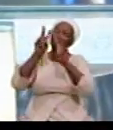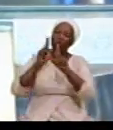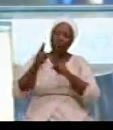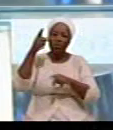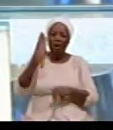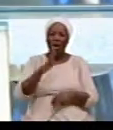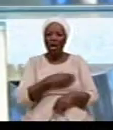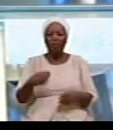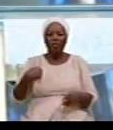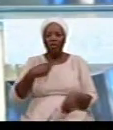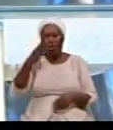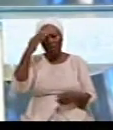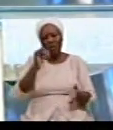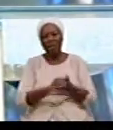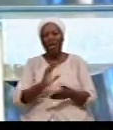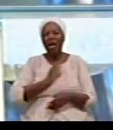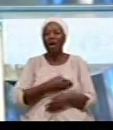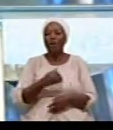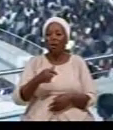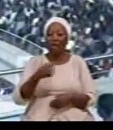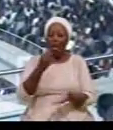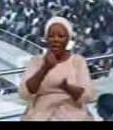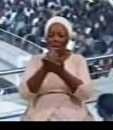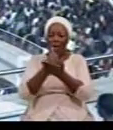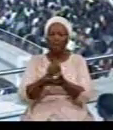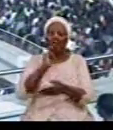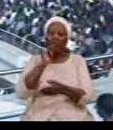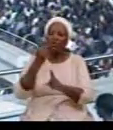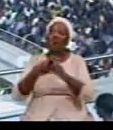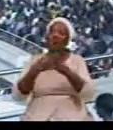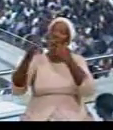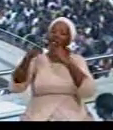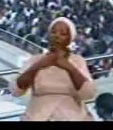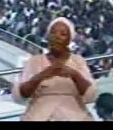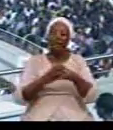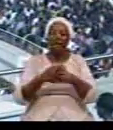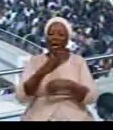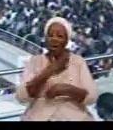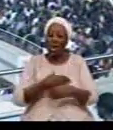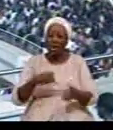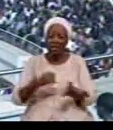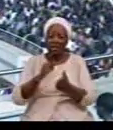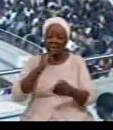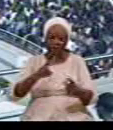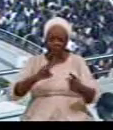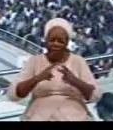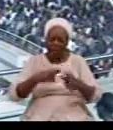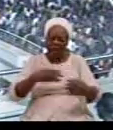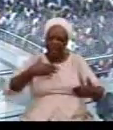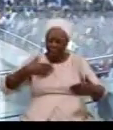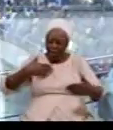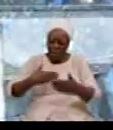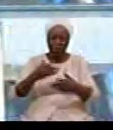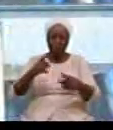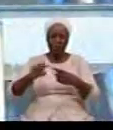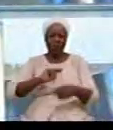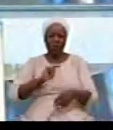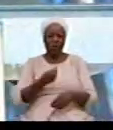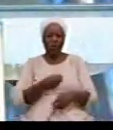our help is near. It's as near as the end of the service